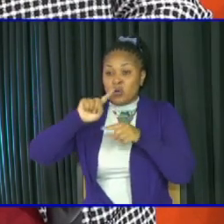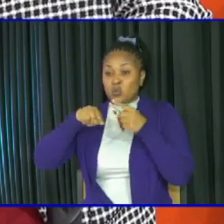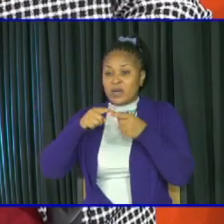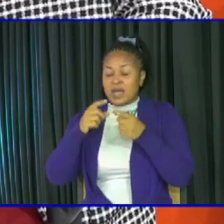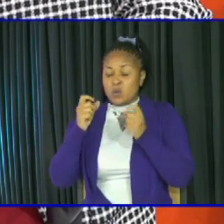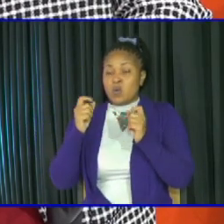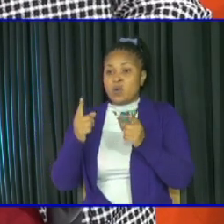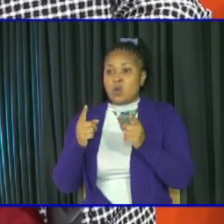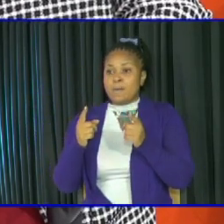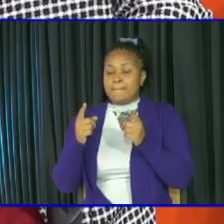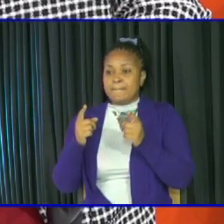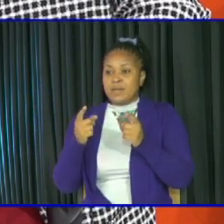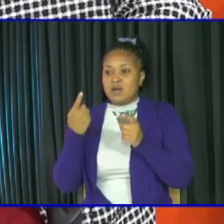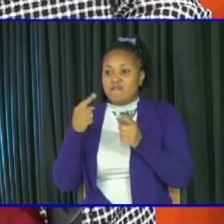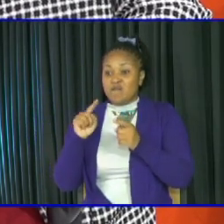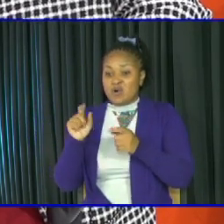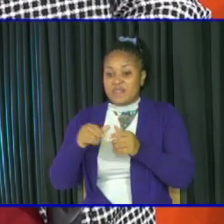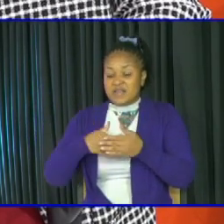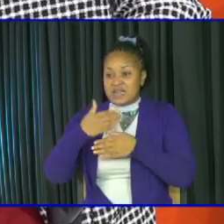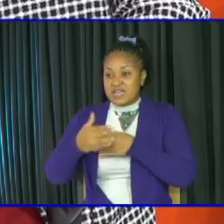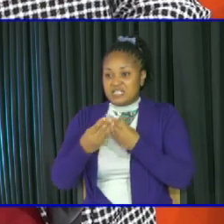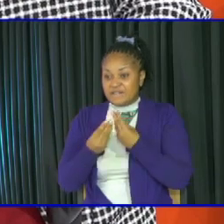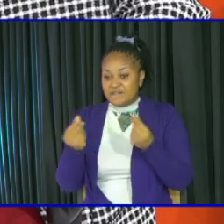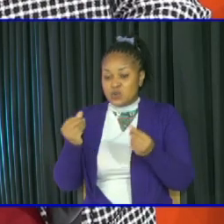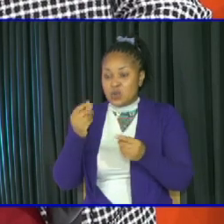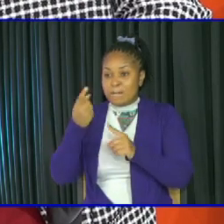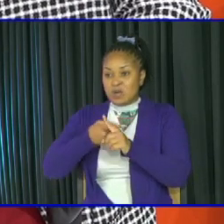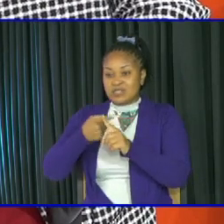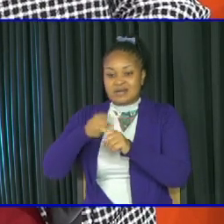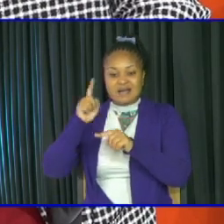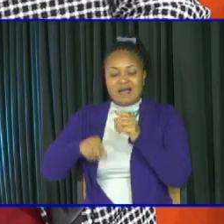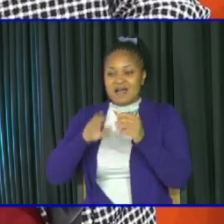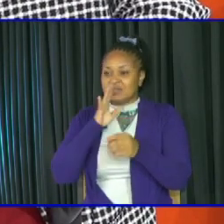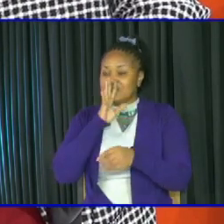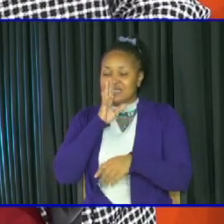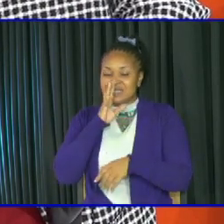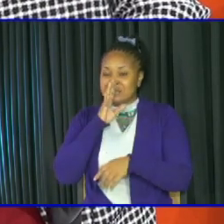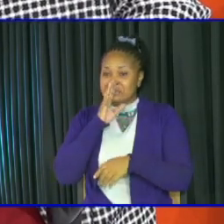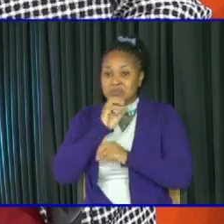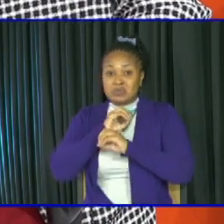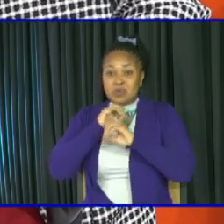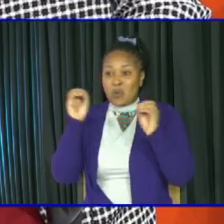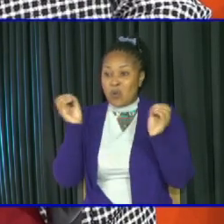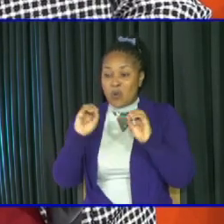out, for the next few months, not a word in English, I could not speak.